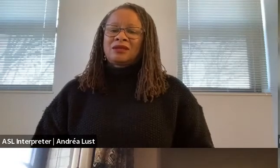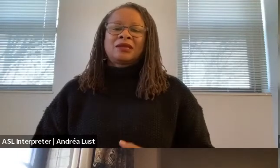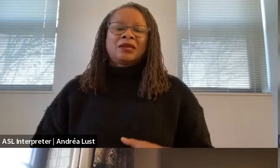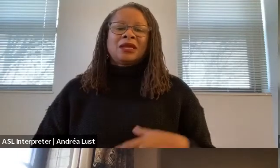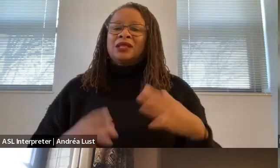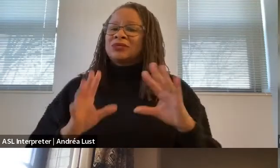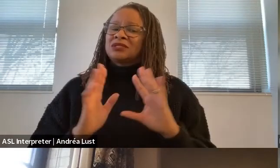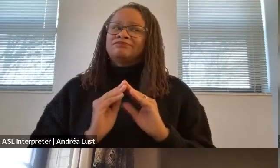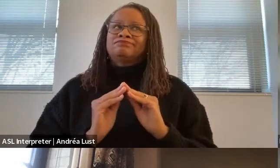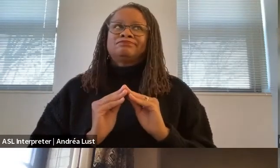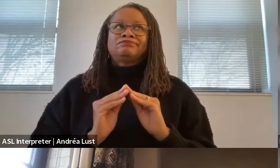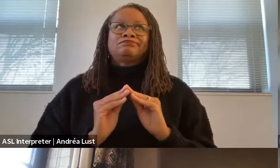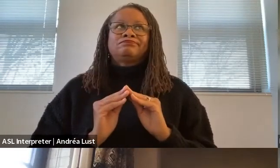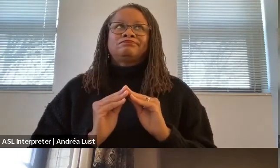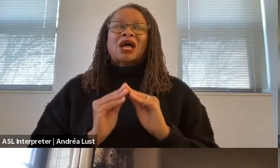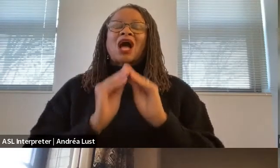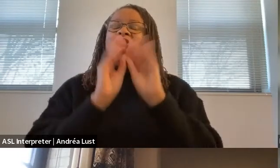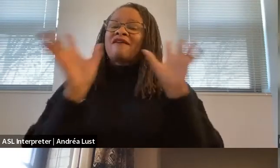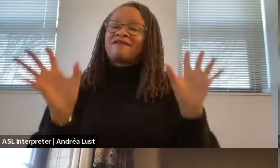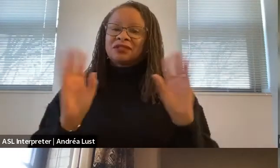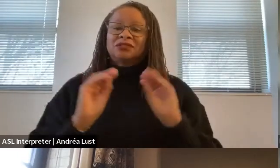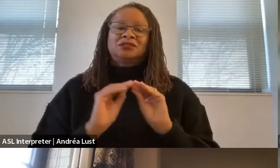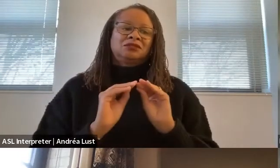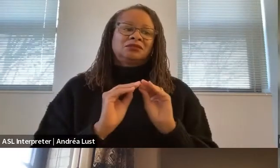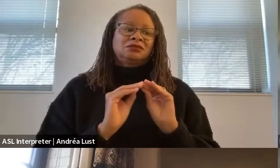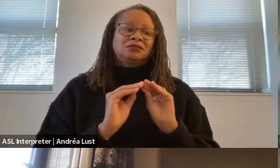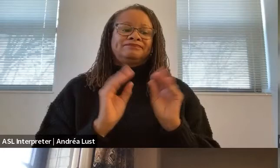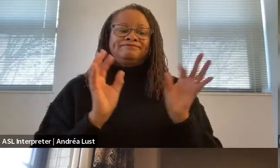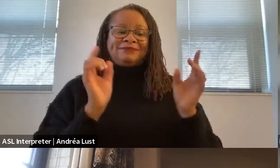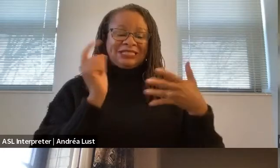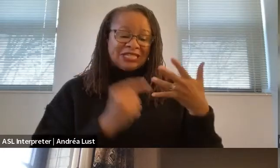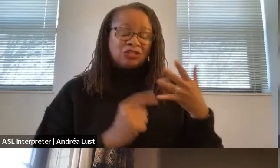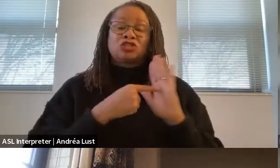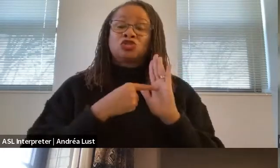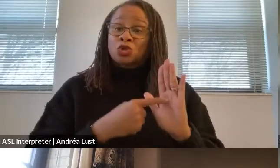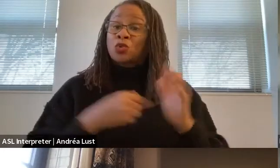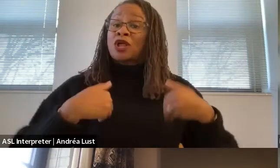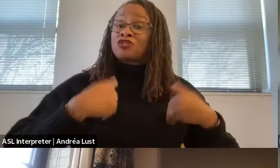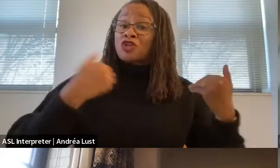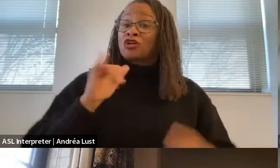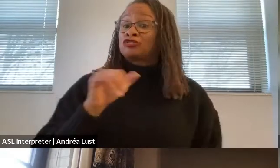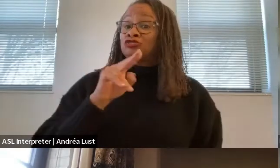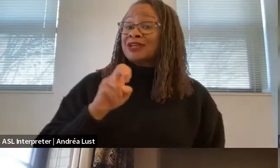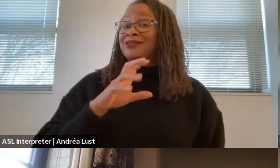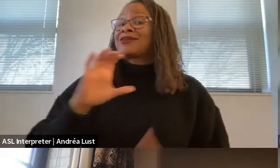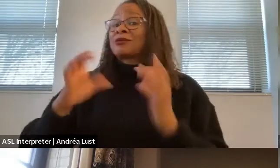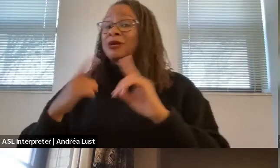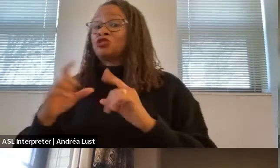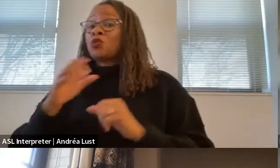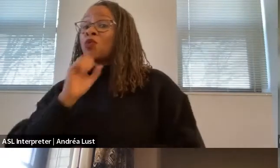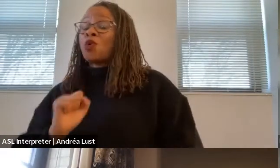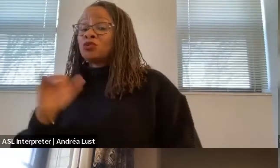differentiate, you know, younger Jane and older Jane, to the point where, you know, Jane, I mean, young Jane doesn't